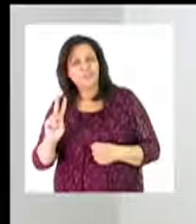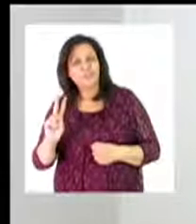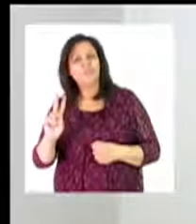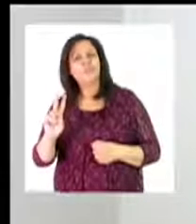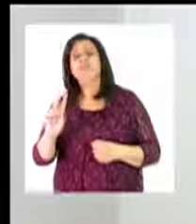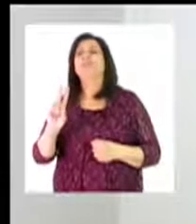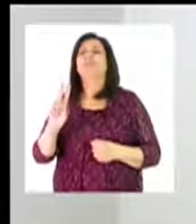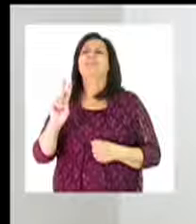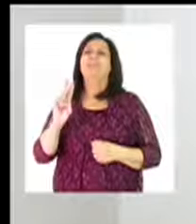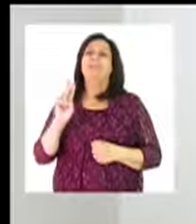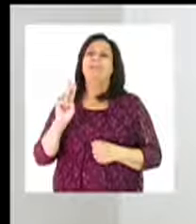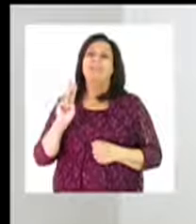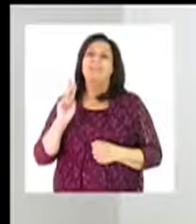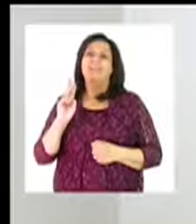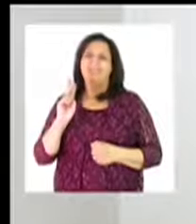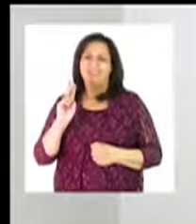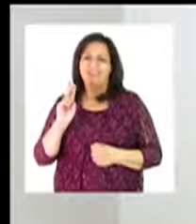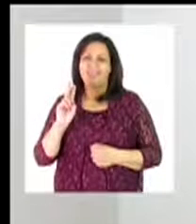2,